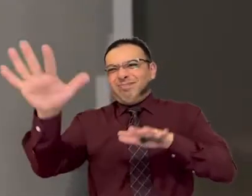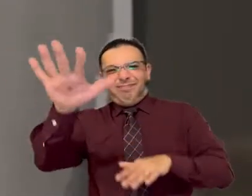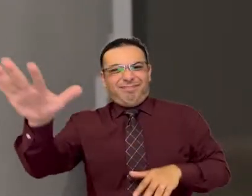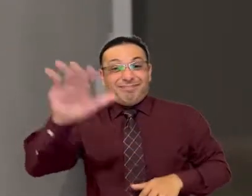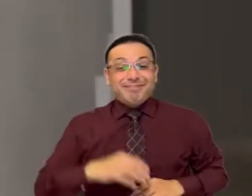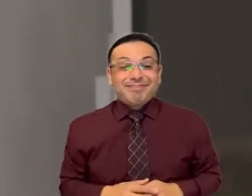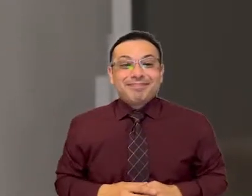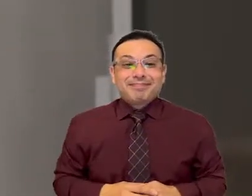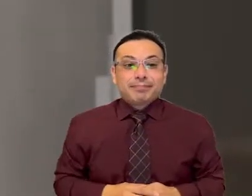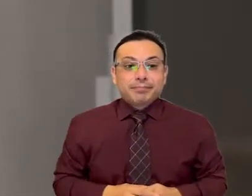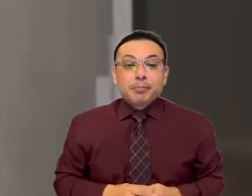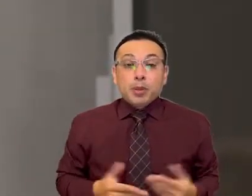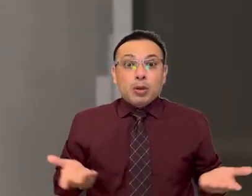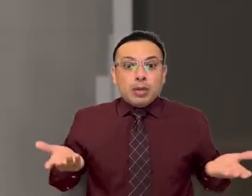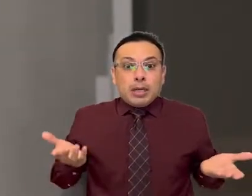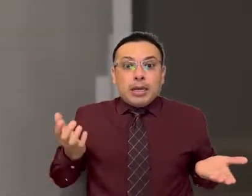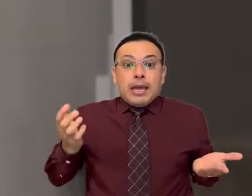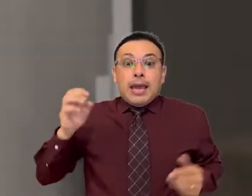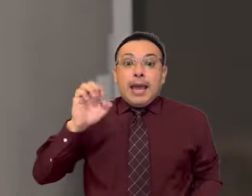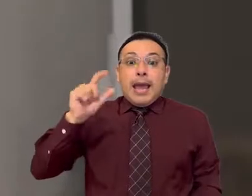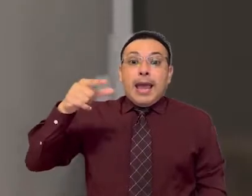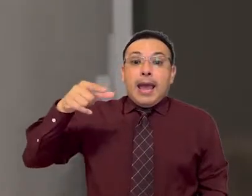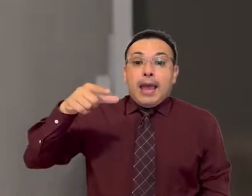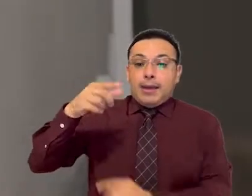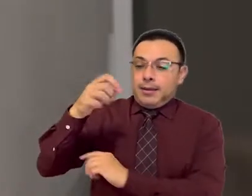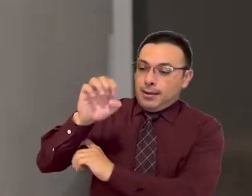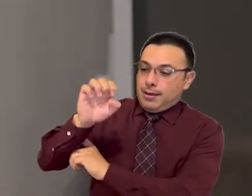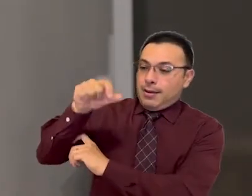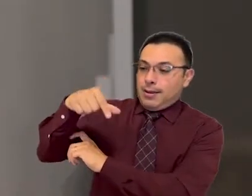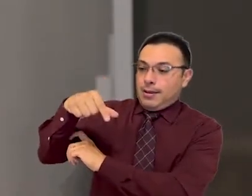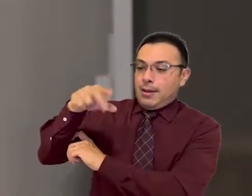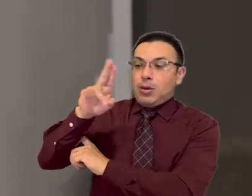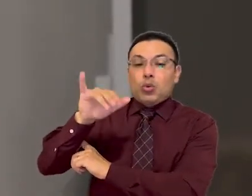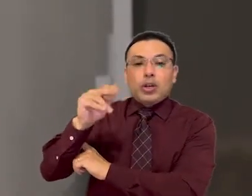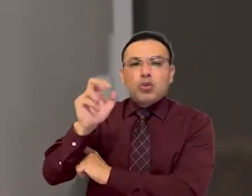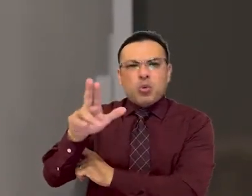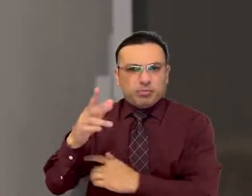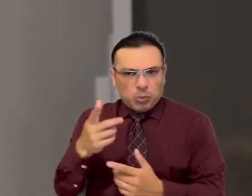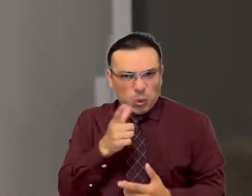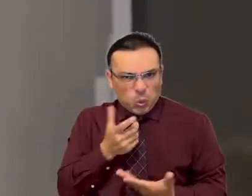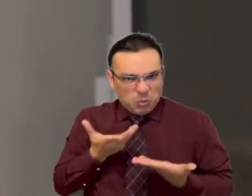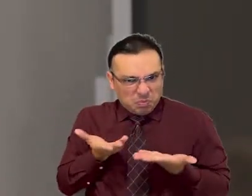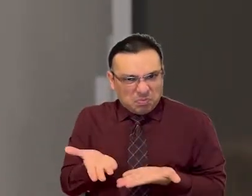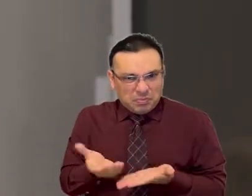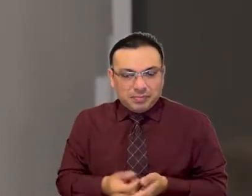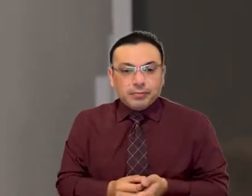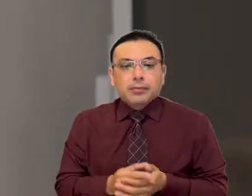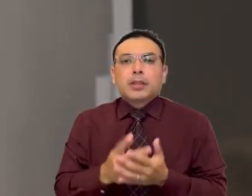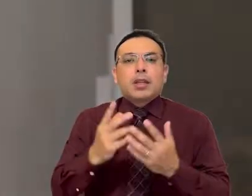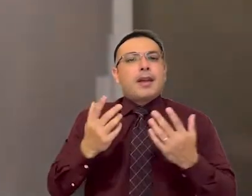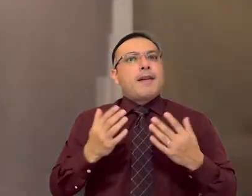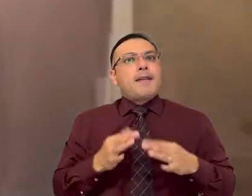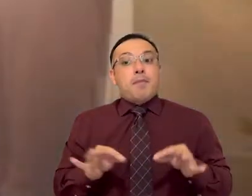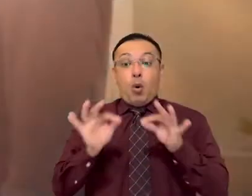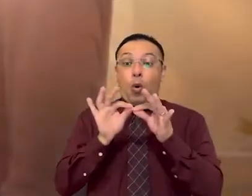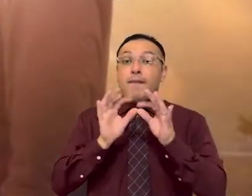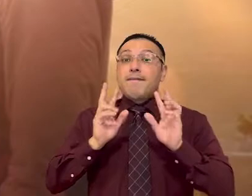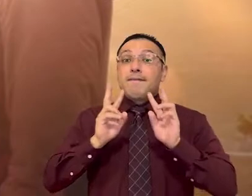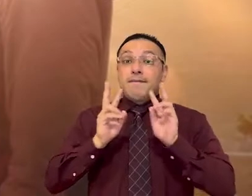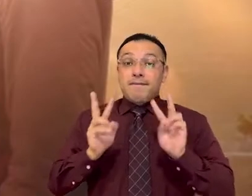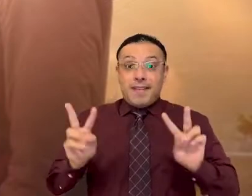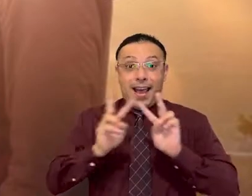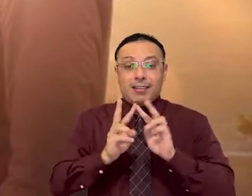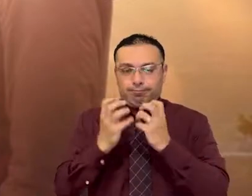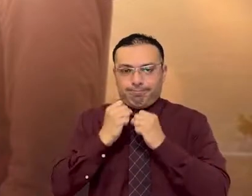So, who are we? Equinor, we're very much a values-driven company. We have a clear purpose, vision, and